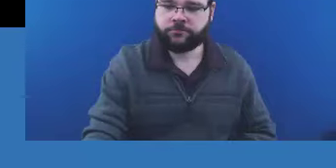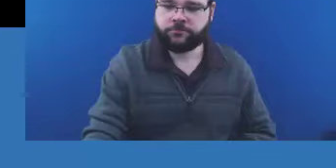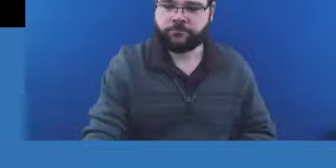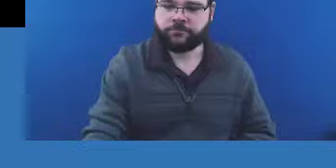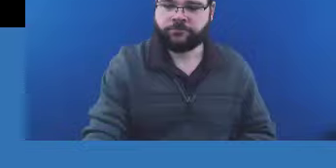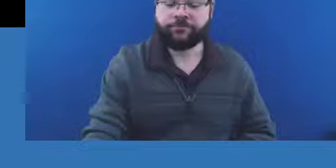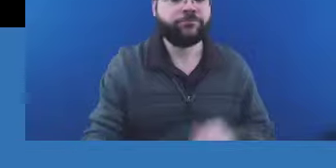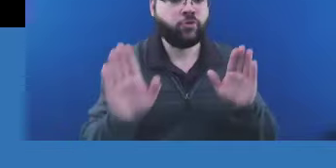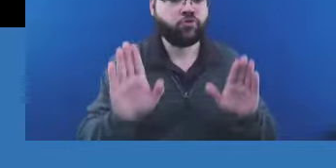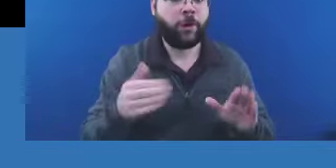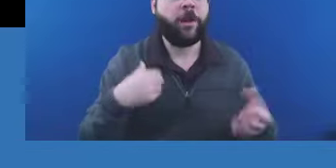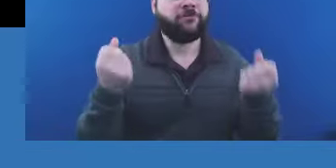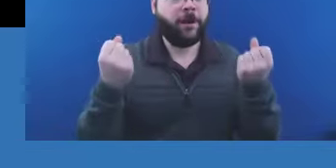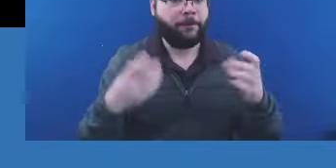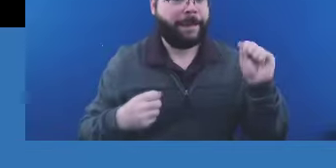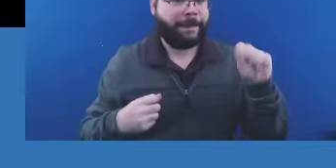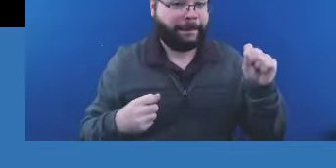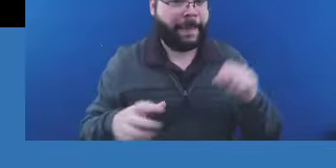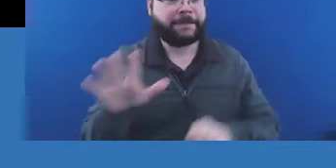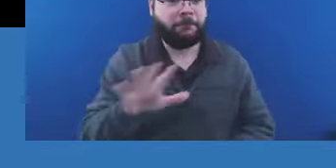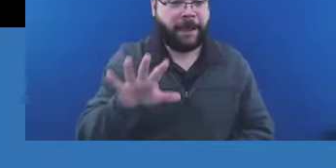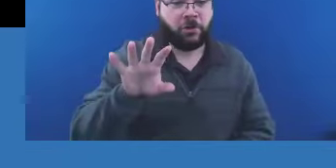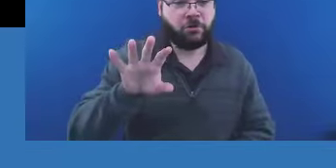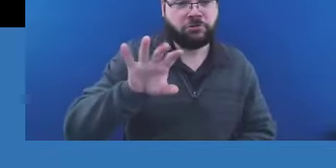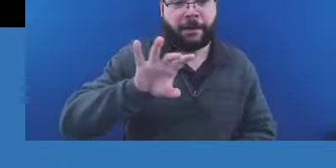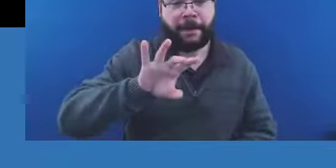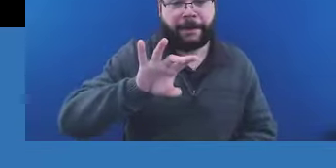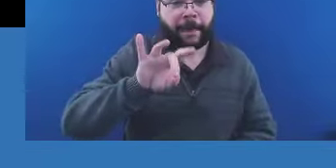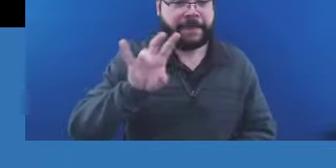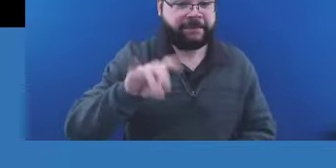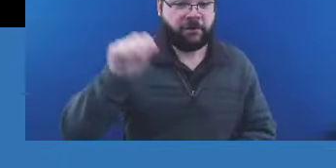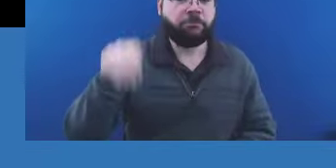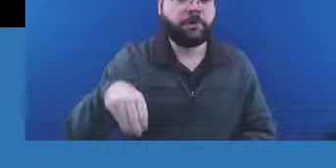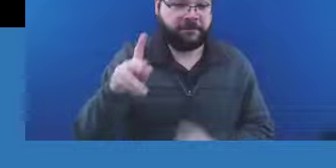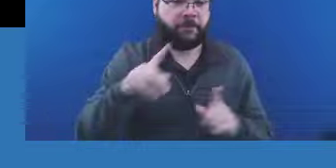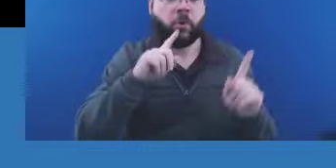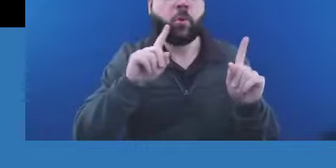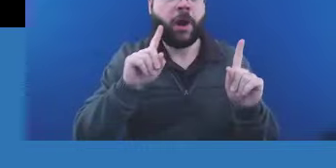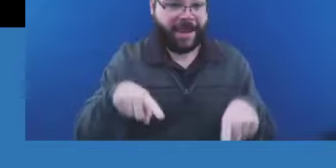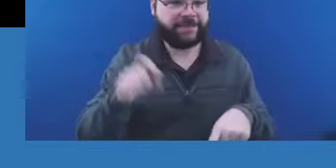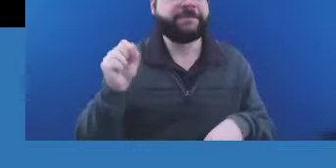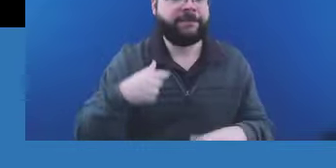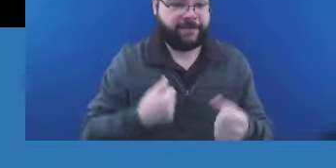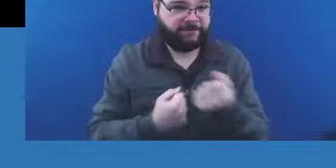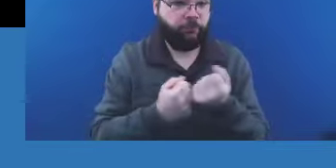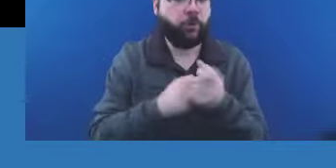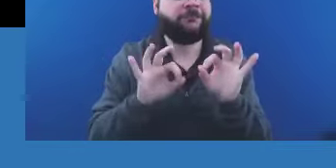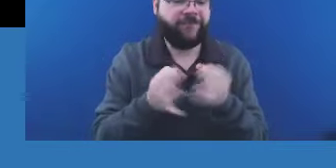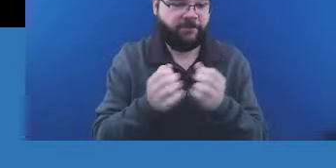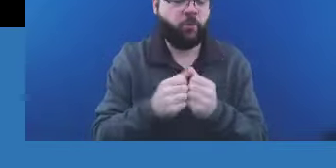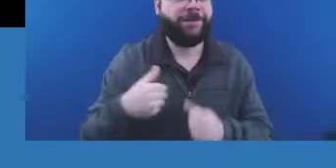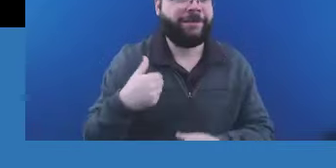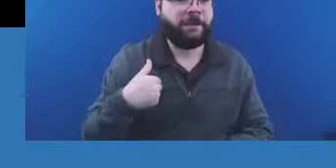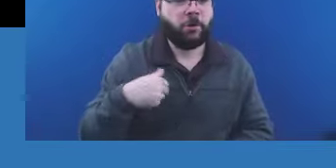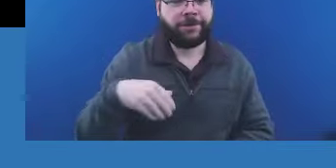Oh, great. We have a lot of yeses. About 87% of people who just answered this poll in our webinar, have you supported families with young children under age